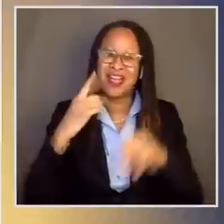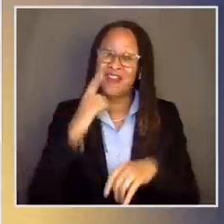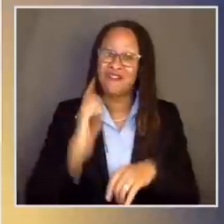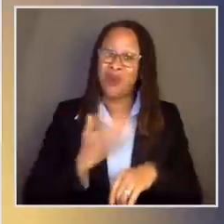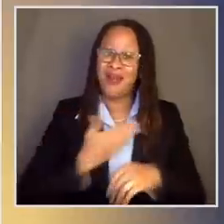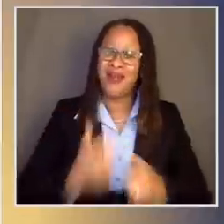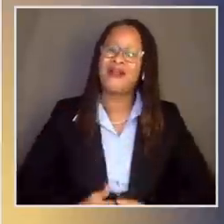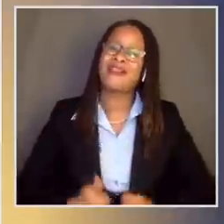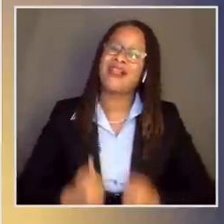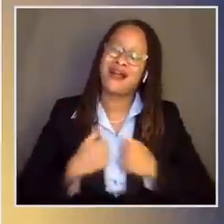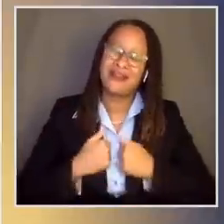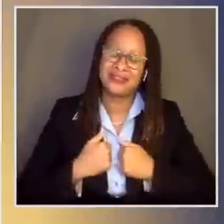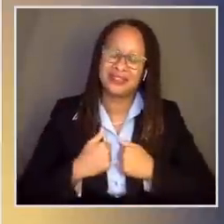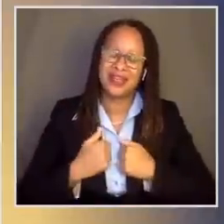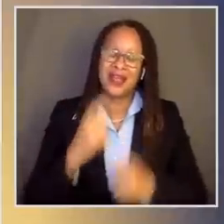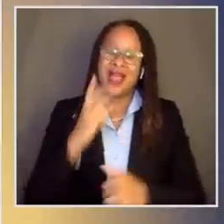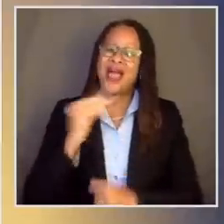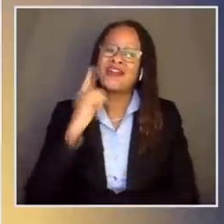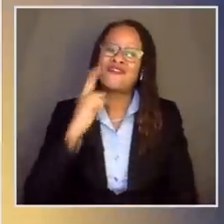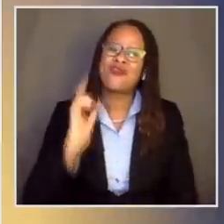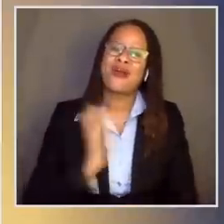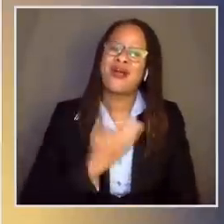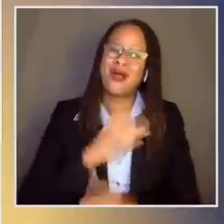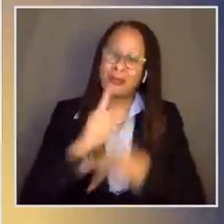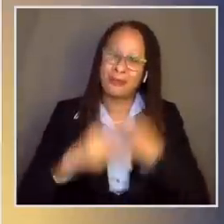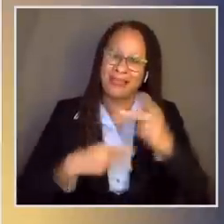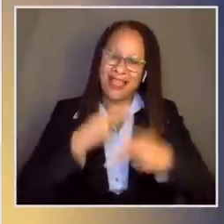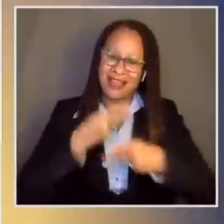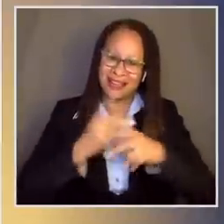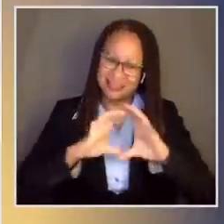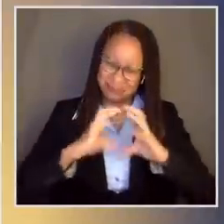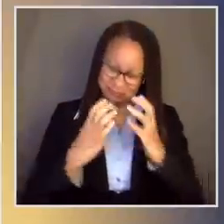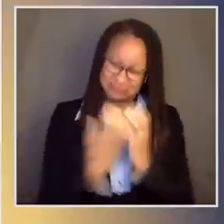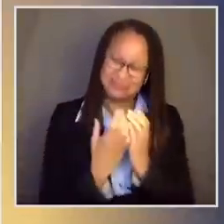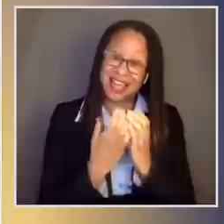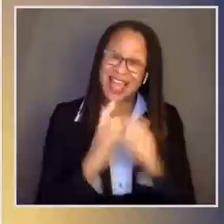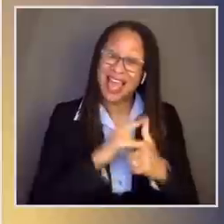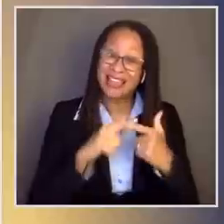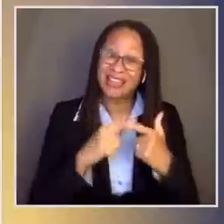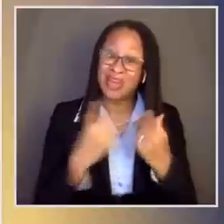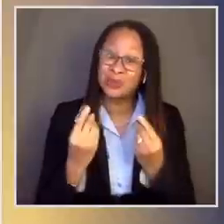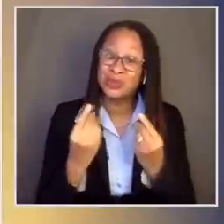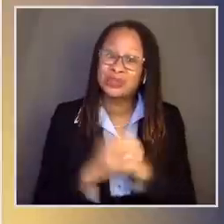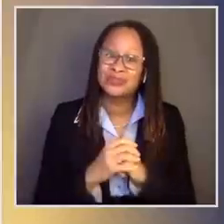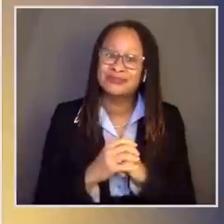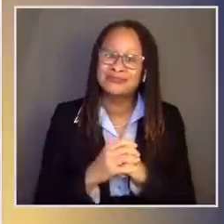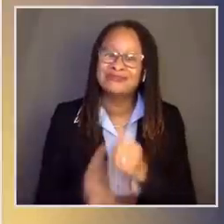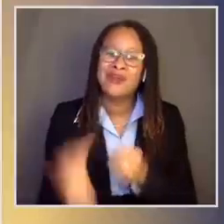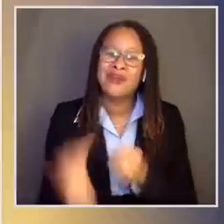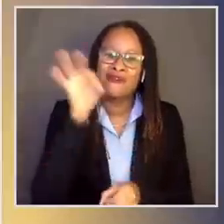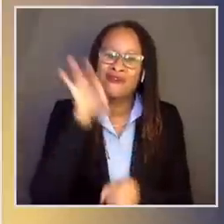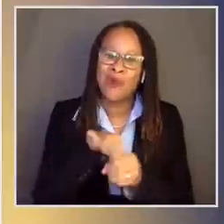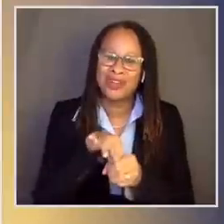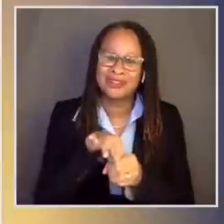lives and for our planet. And then you voted.